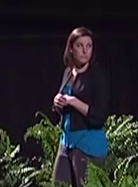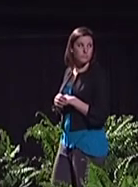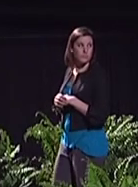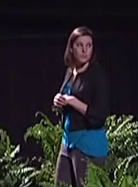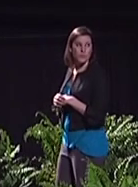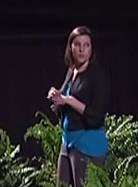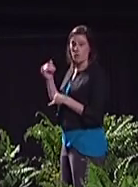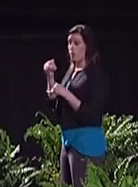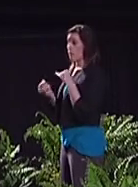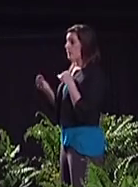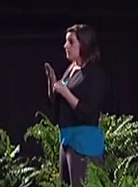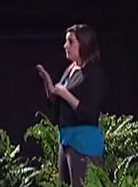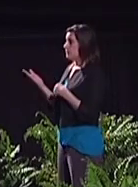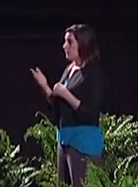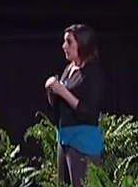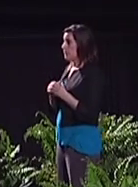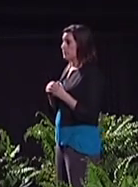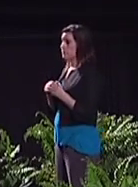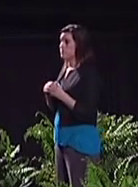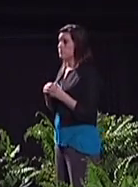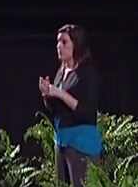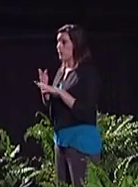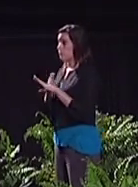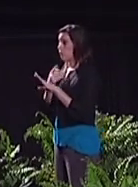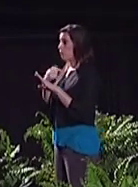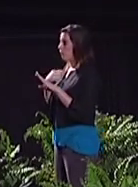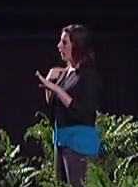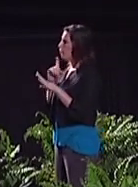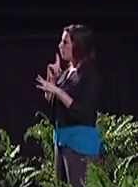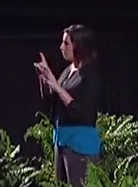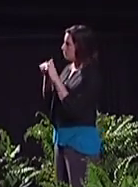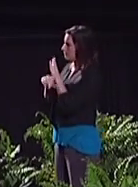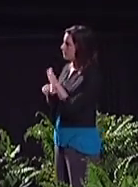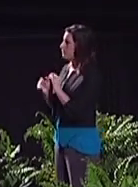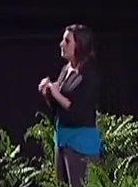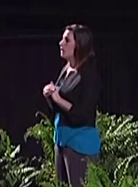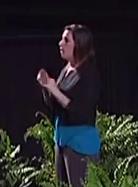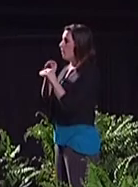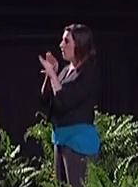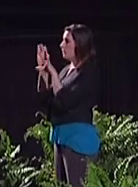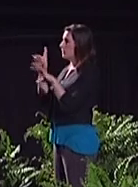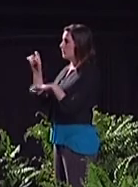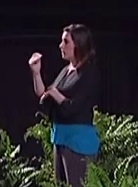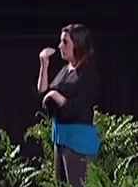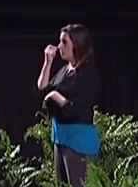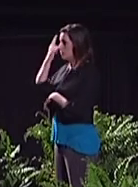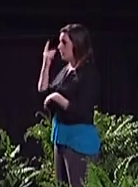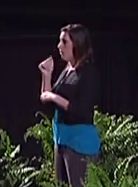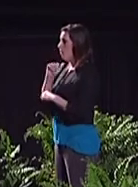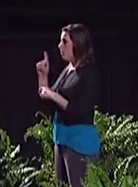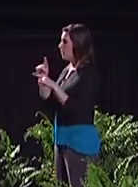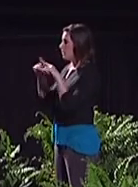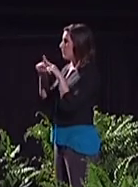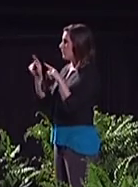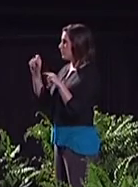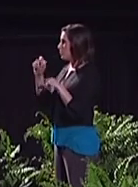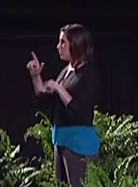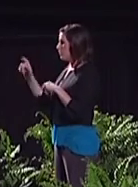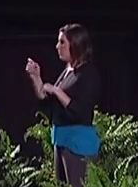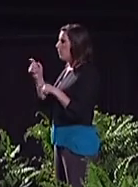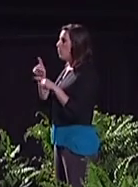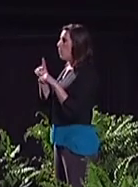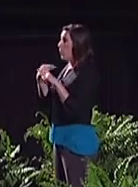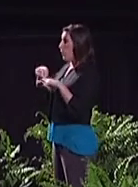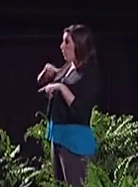Now, this last video we're going to showcase here before I roll into it is that all of us need to understand with all these digital tools I mentioned, all of us have a